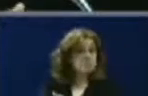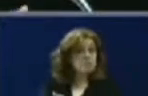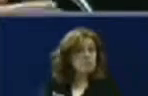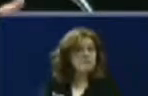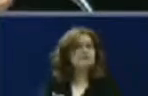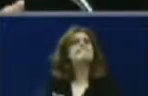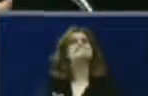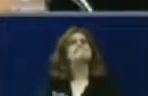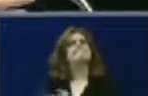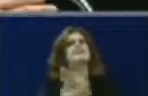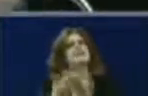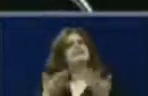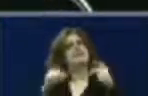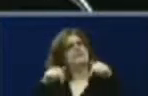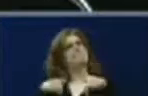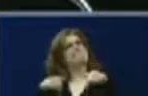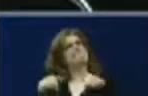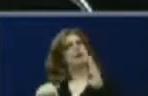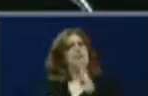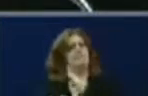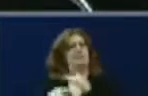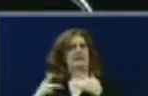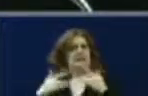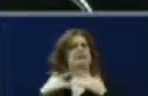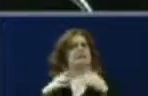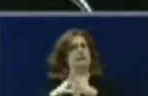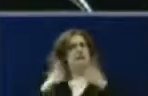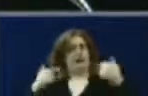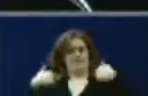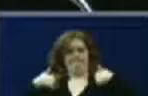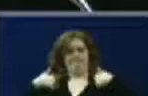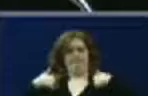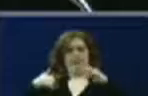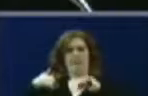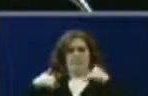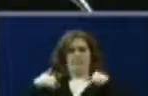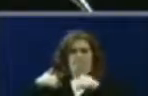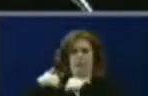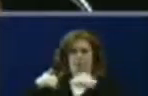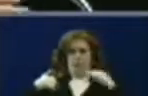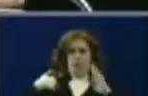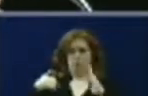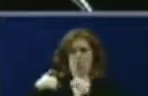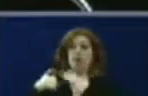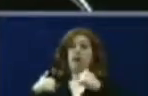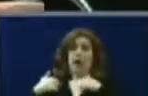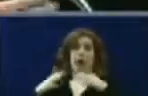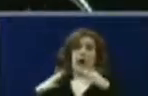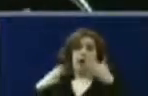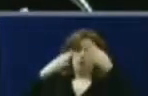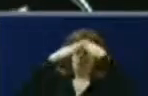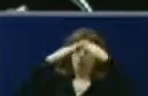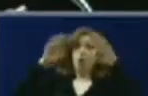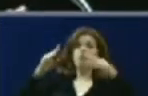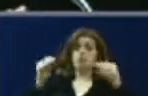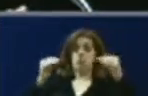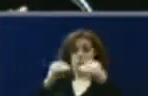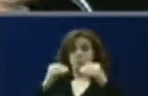then it's something that is greatly concerning to this board member, that I would be open to more greater